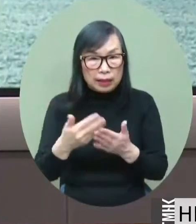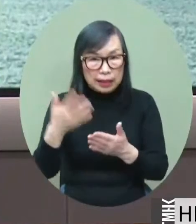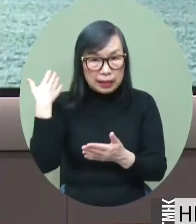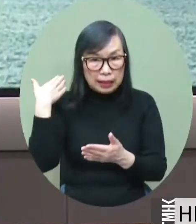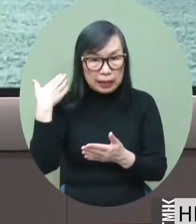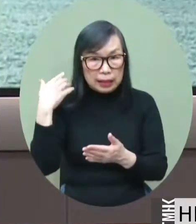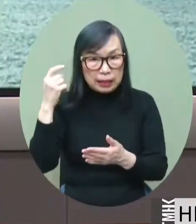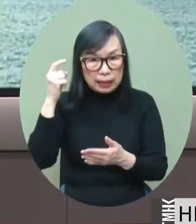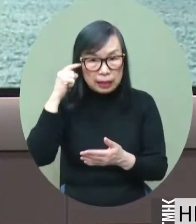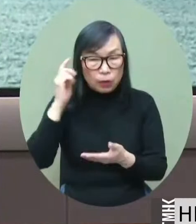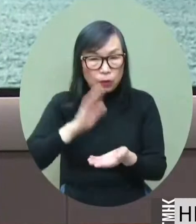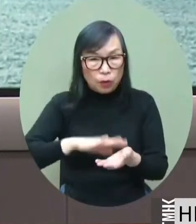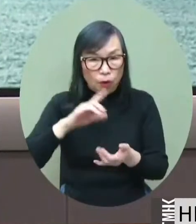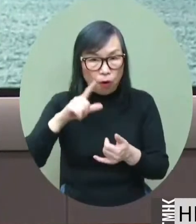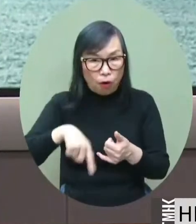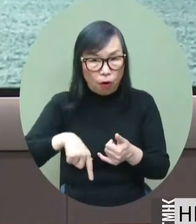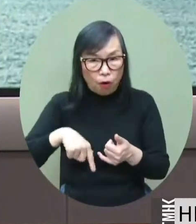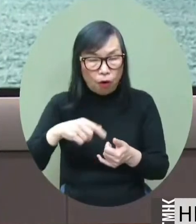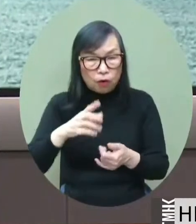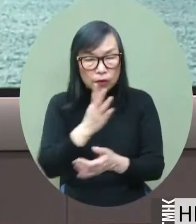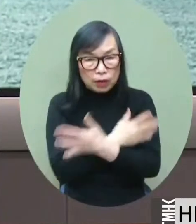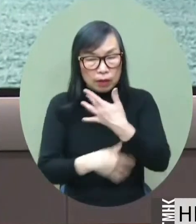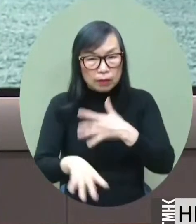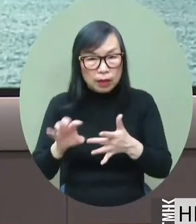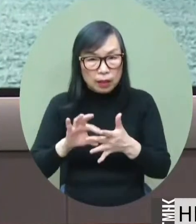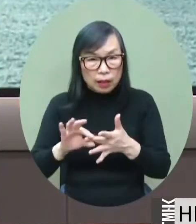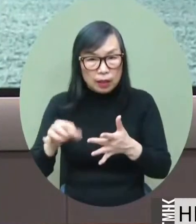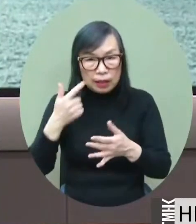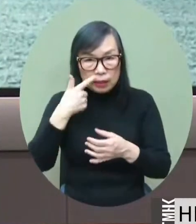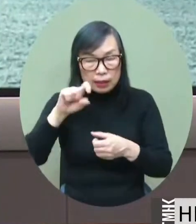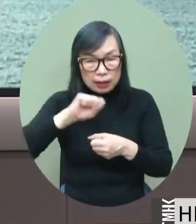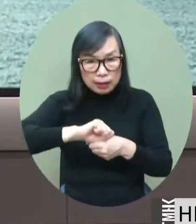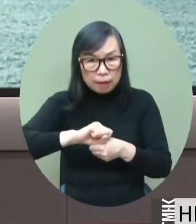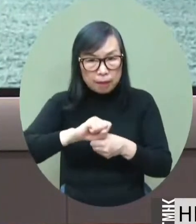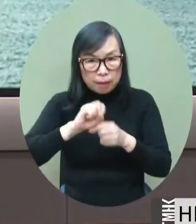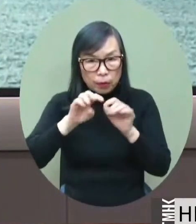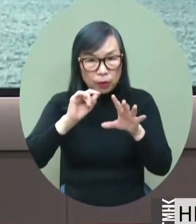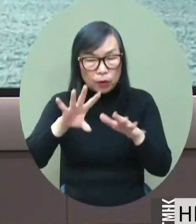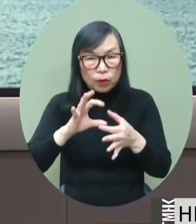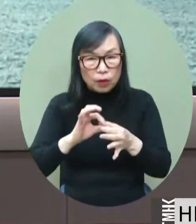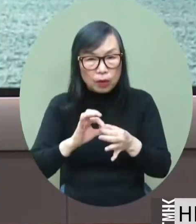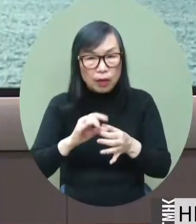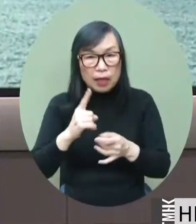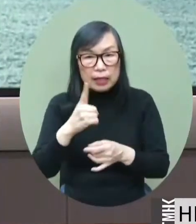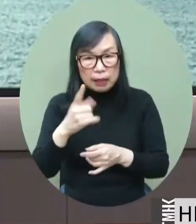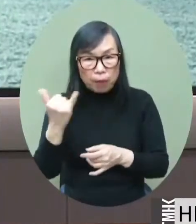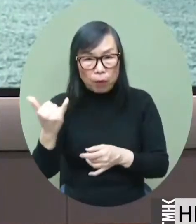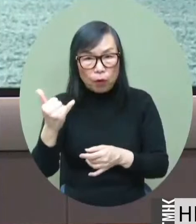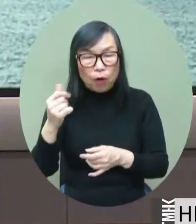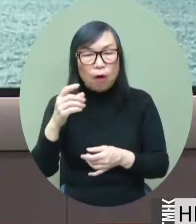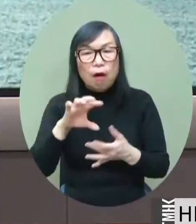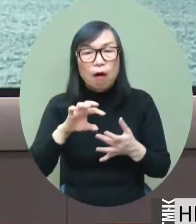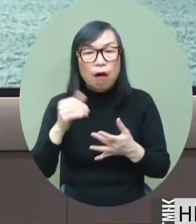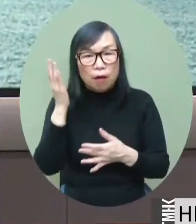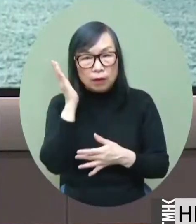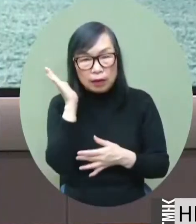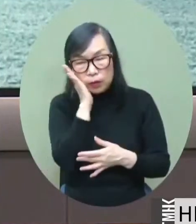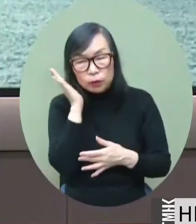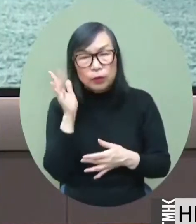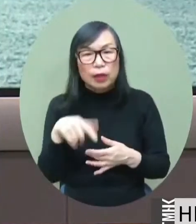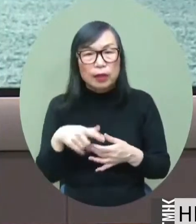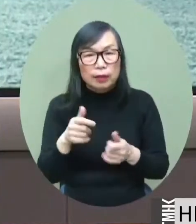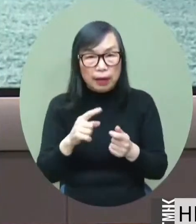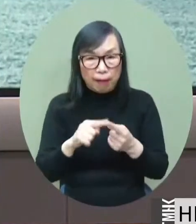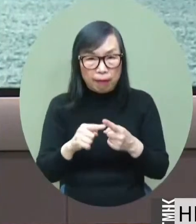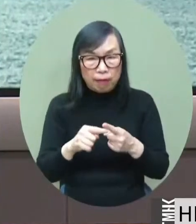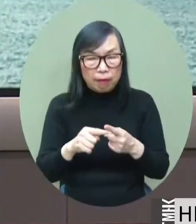15 care homes for the disabled with previous cases. They reported new cases to us